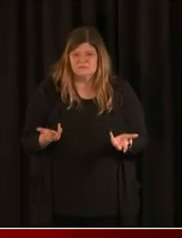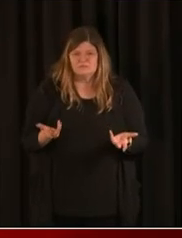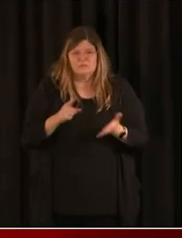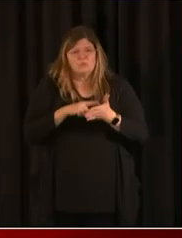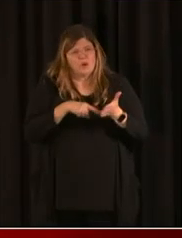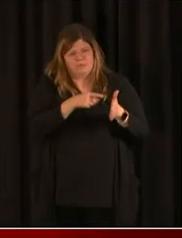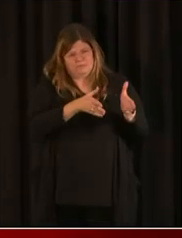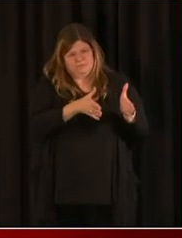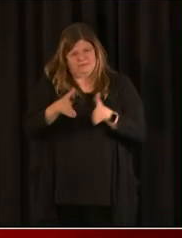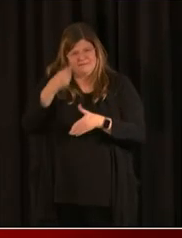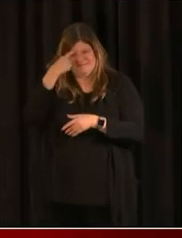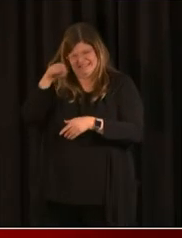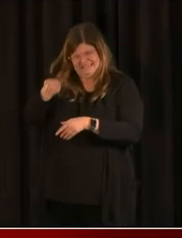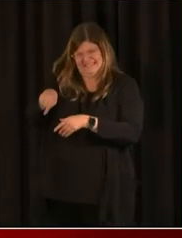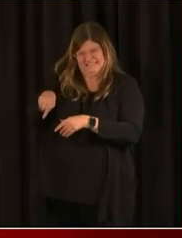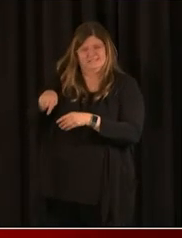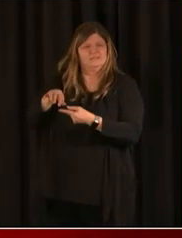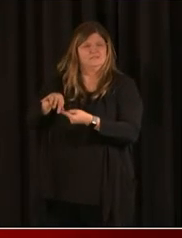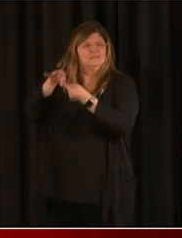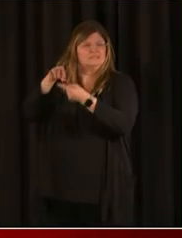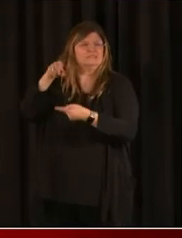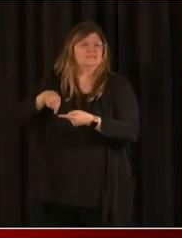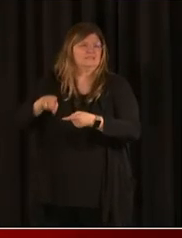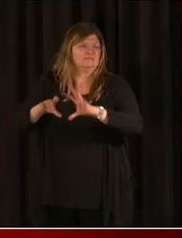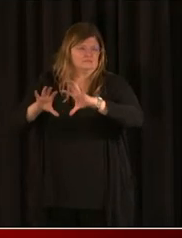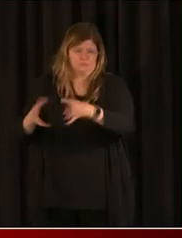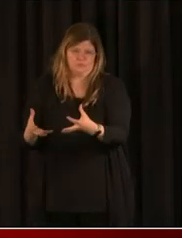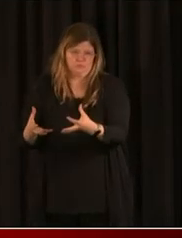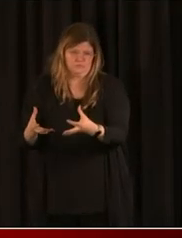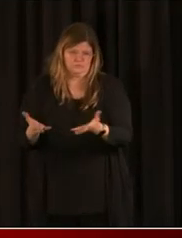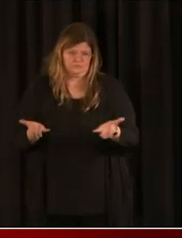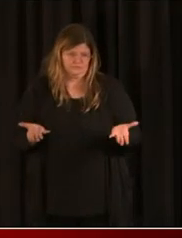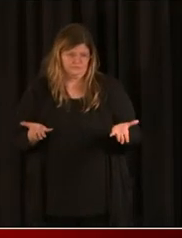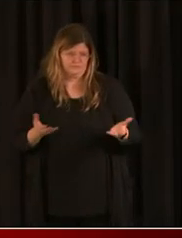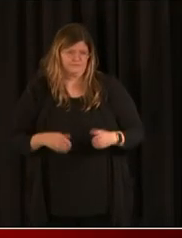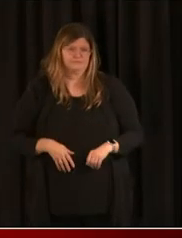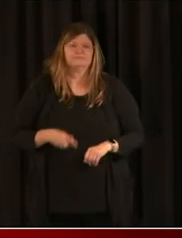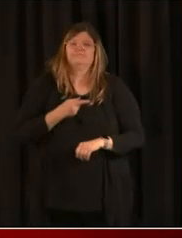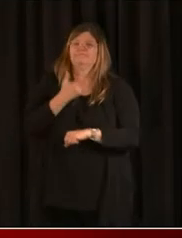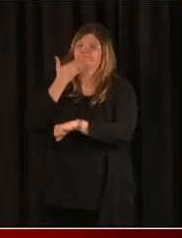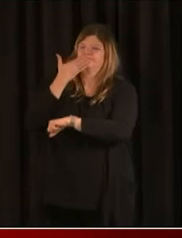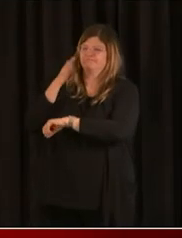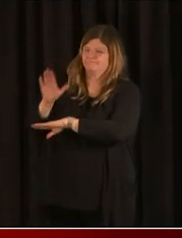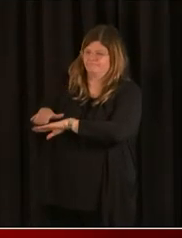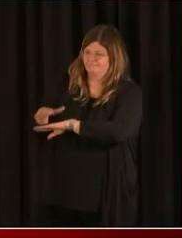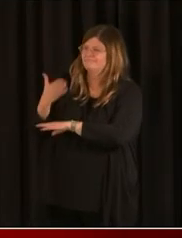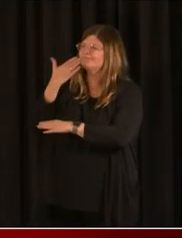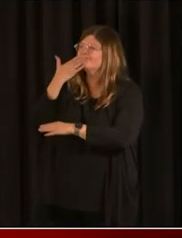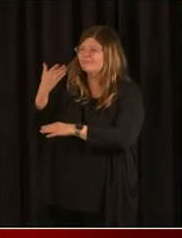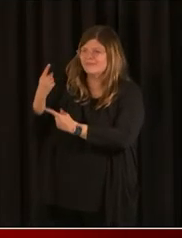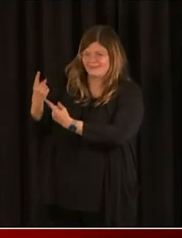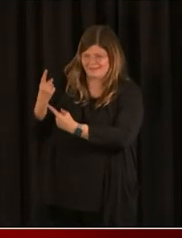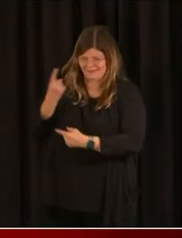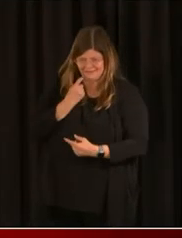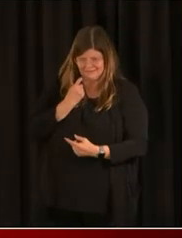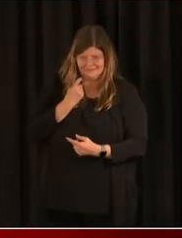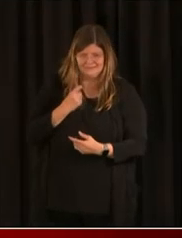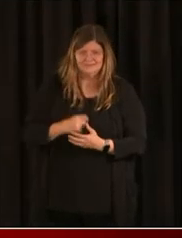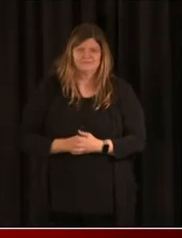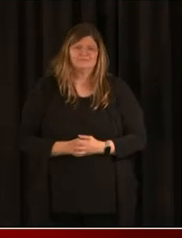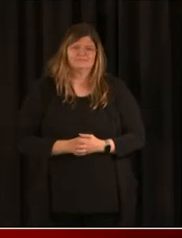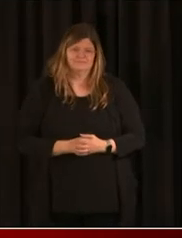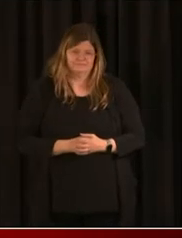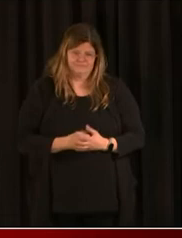What's the plan for that group of students? Yeah, good evening, Maria. Thank you for your question around our students